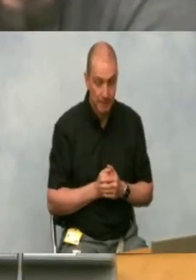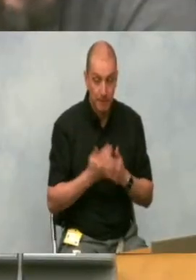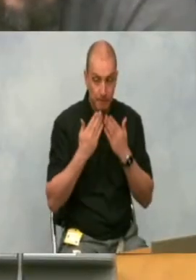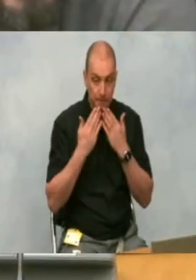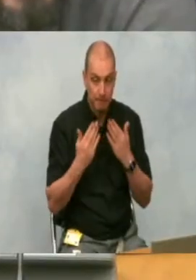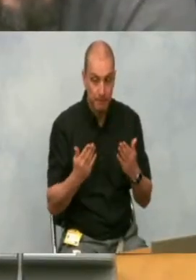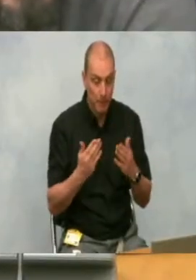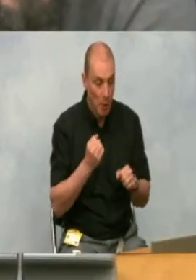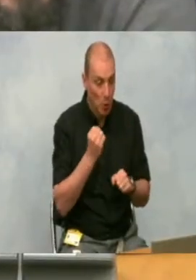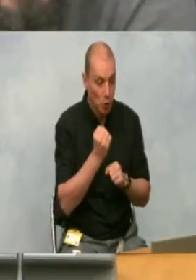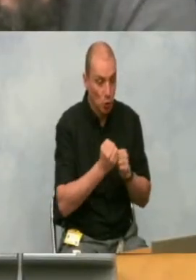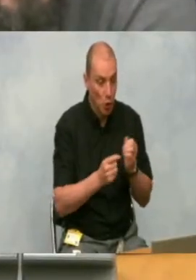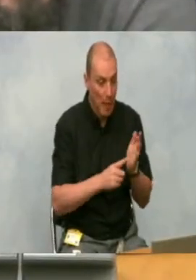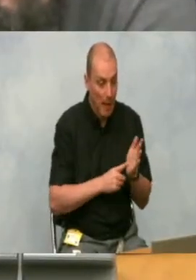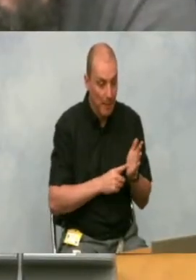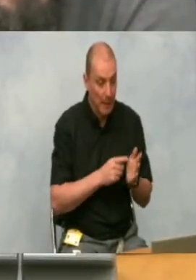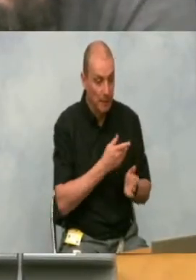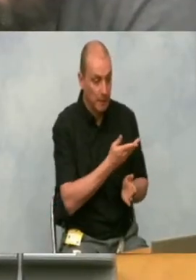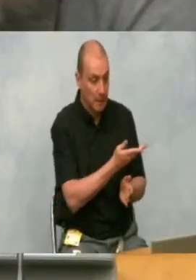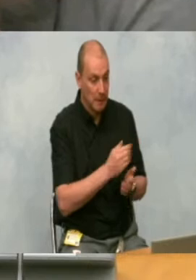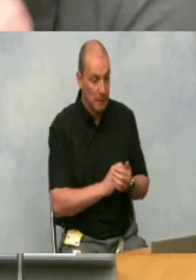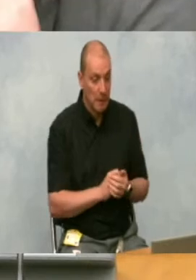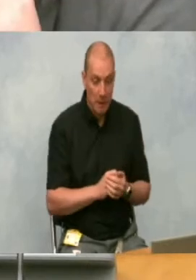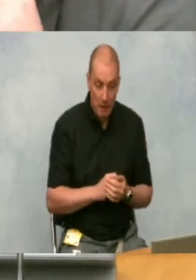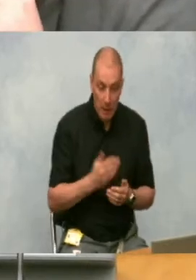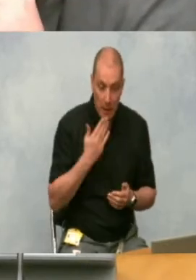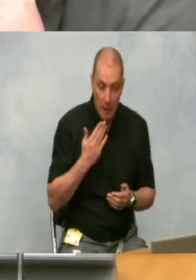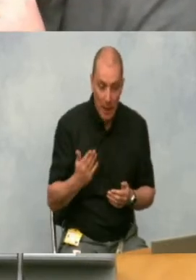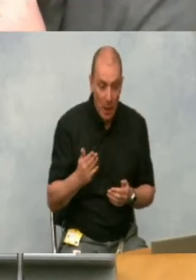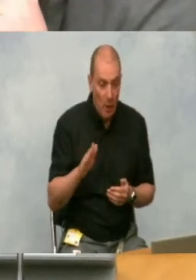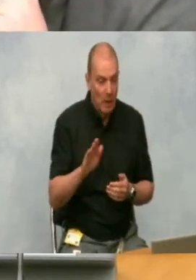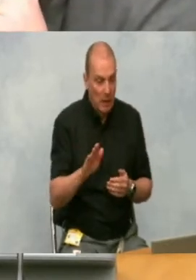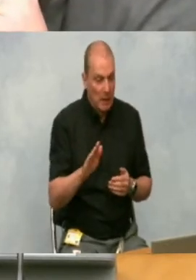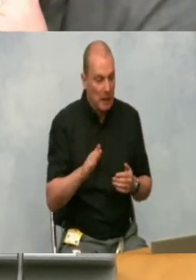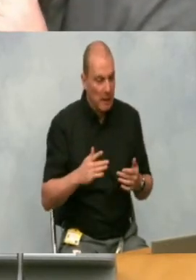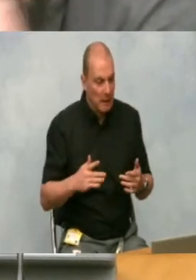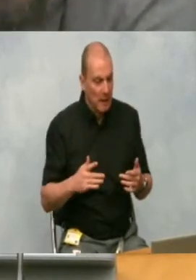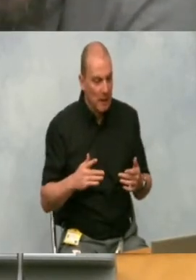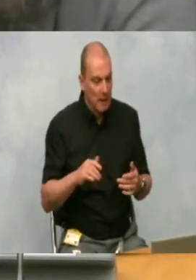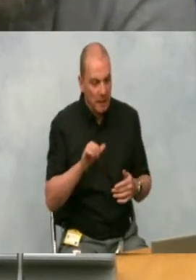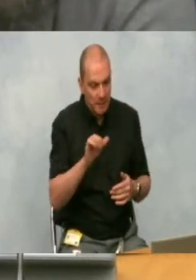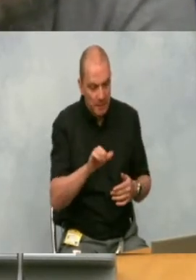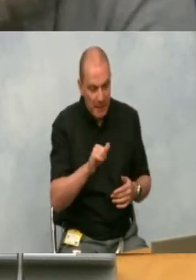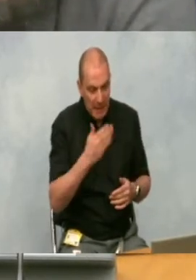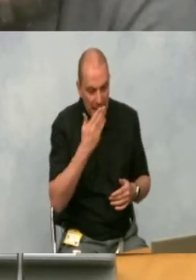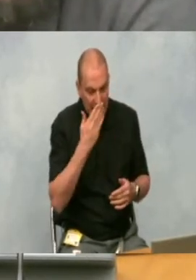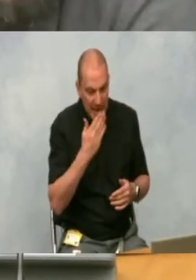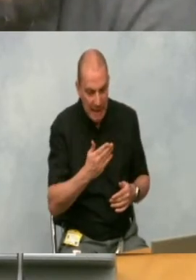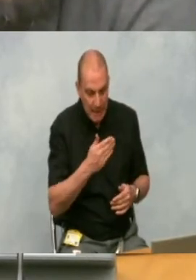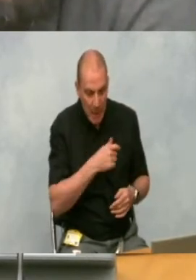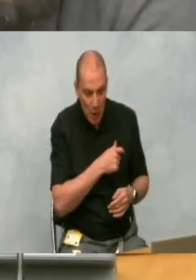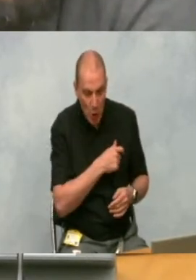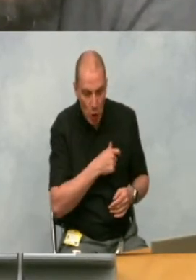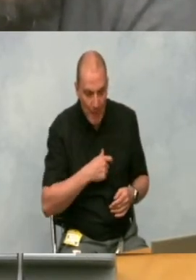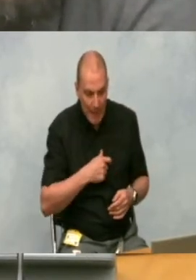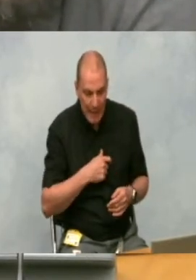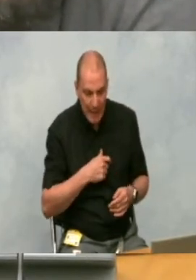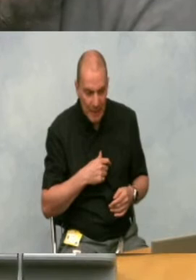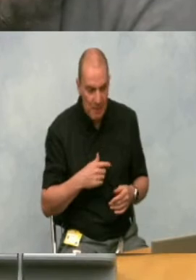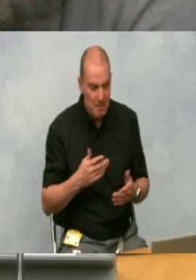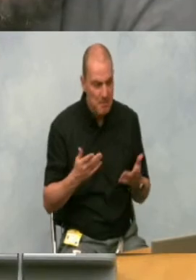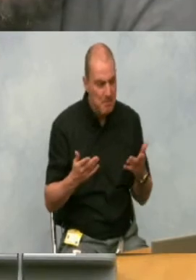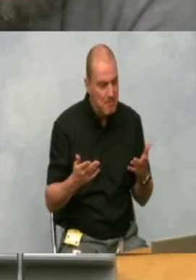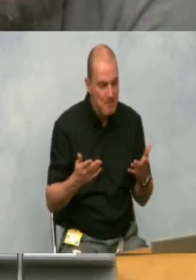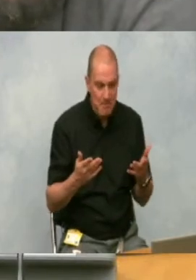Thanks, Chair. Yeah, I guess the crux of the issue is that it feels like the committee doesn't feel like they've received